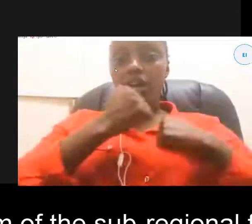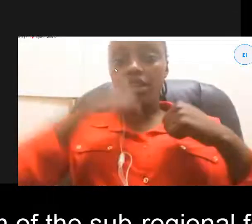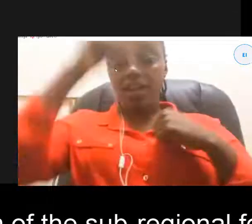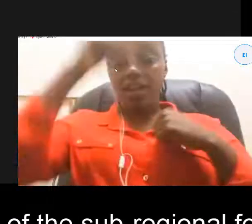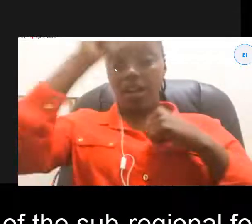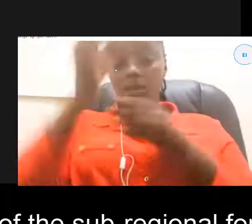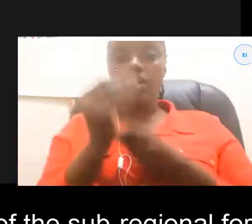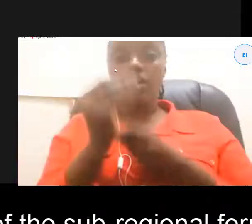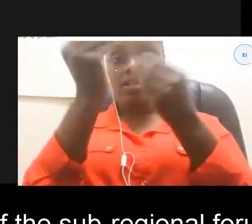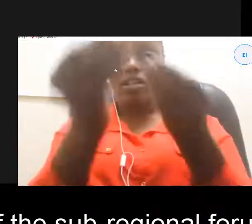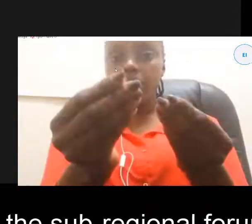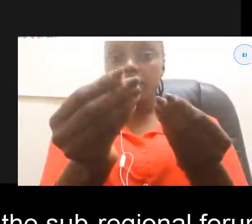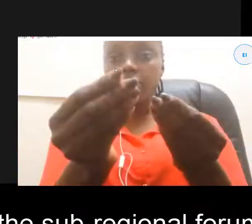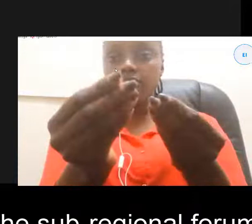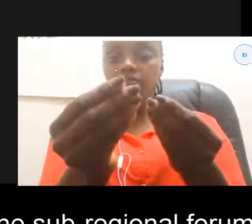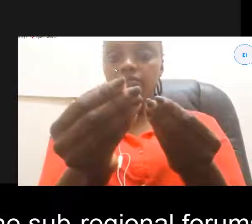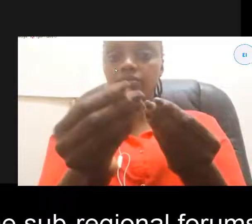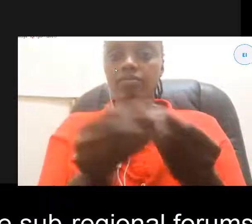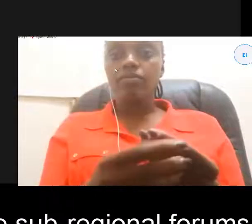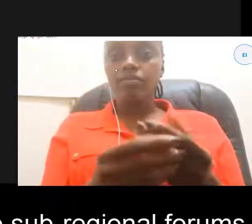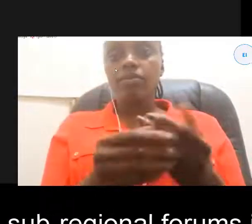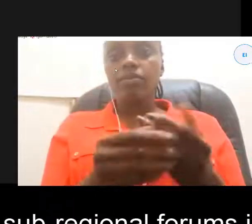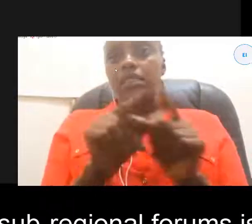the two treaty bodies.